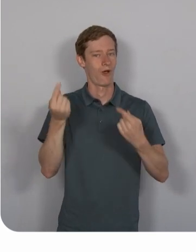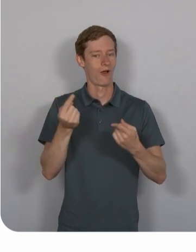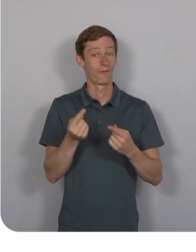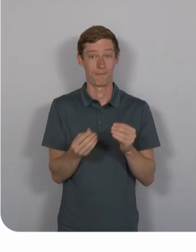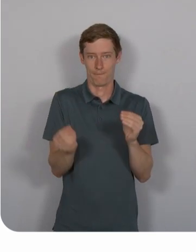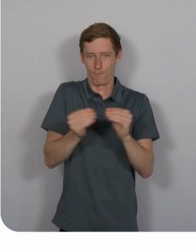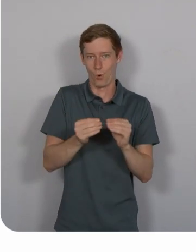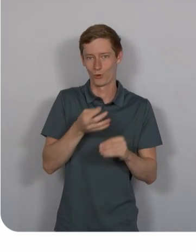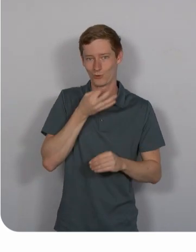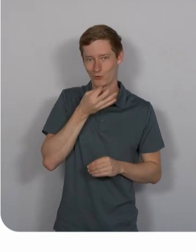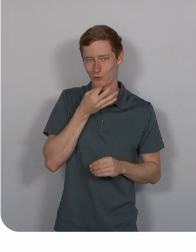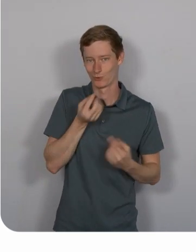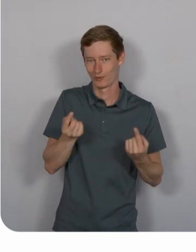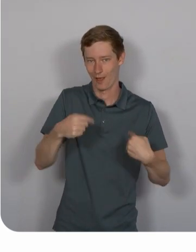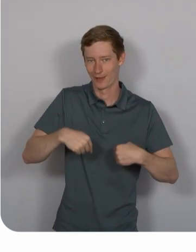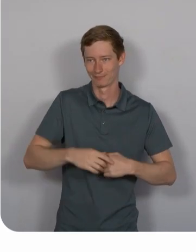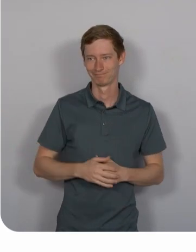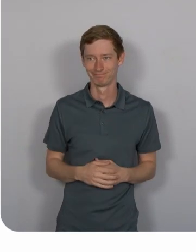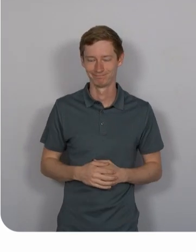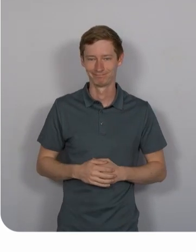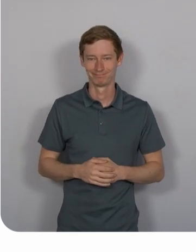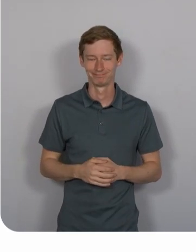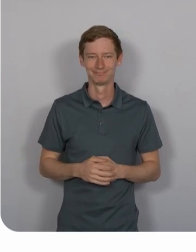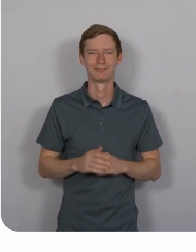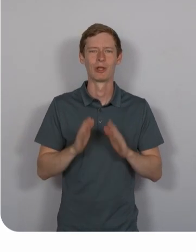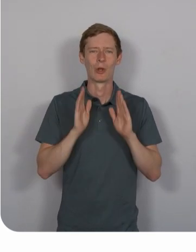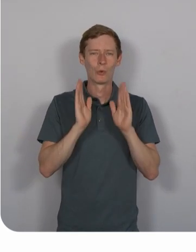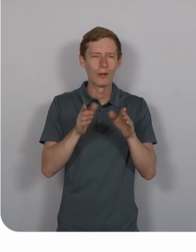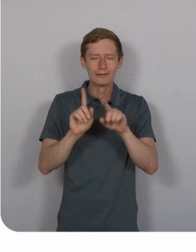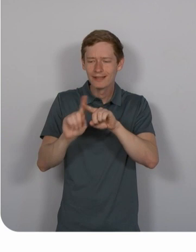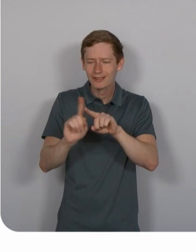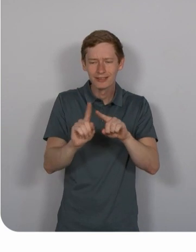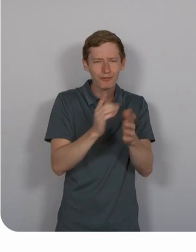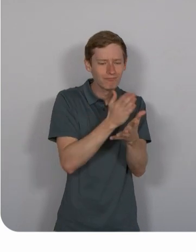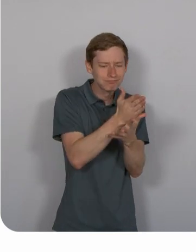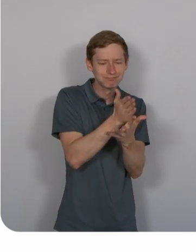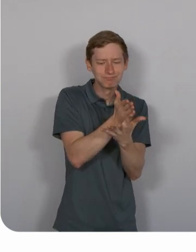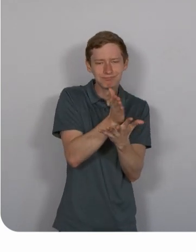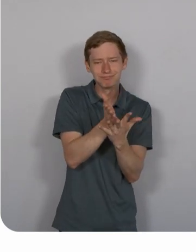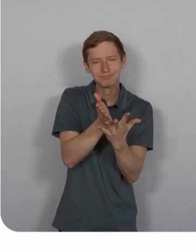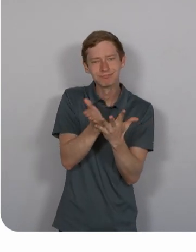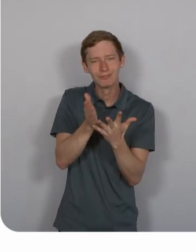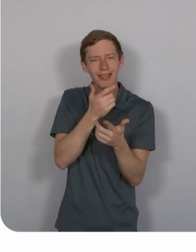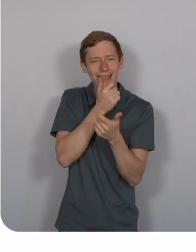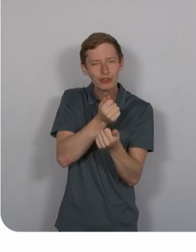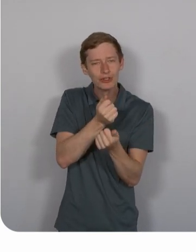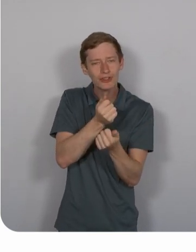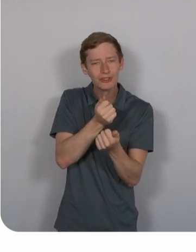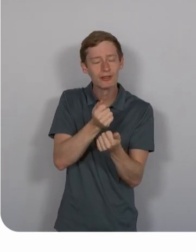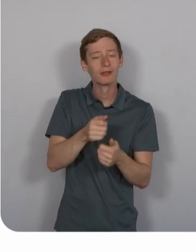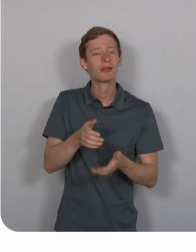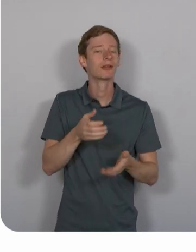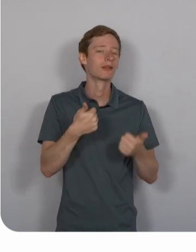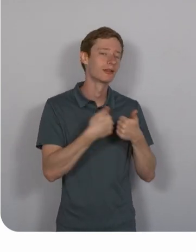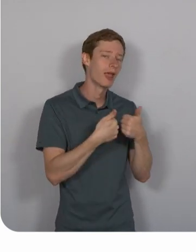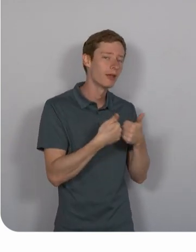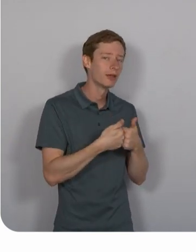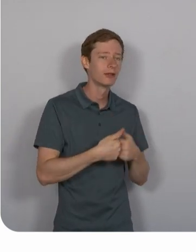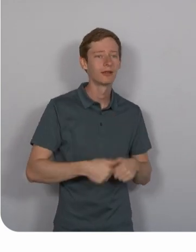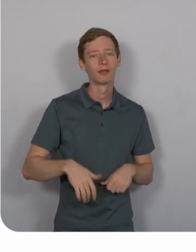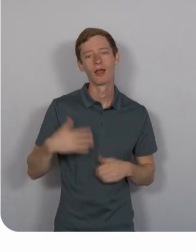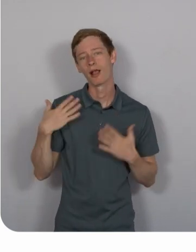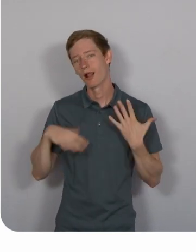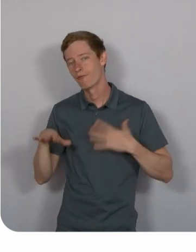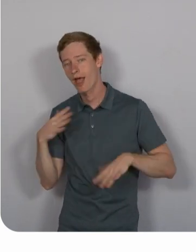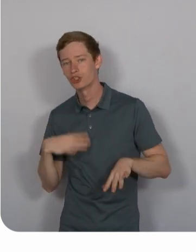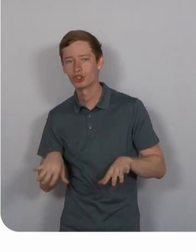more that are coming. And they're going to span all kinds of different interests, from you know, gaming, to fashion, to